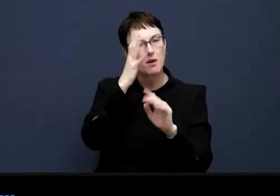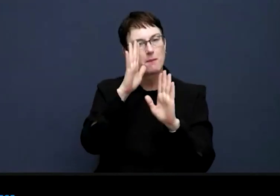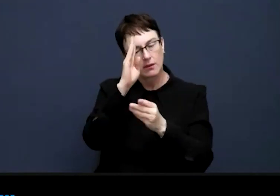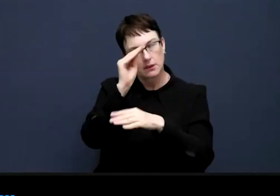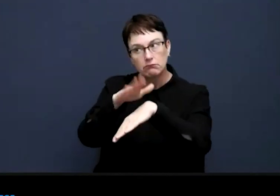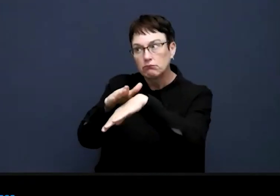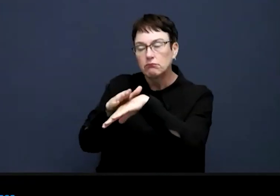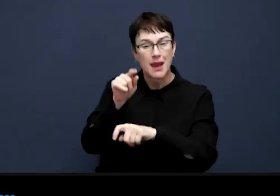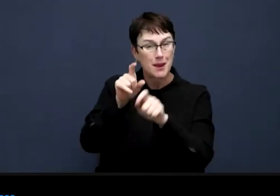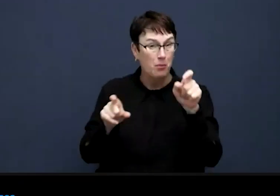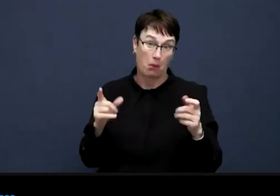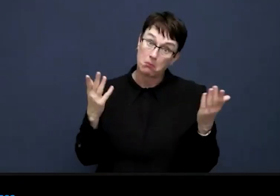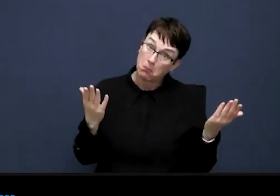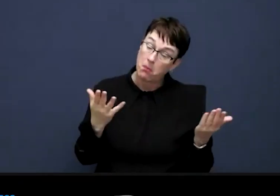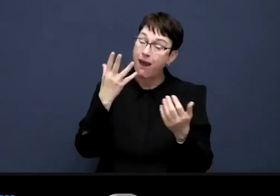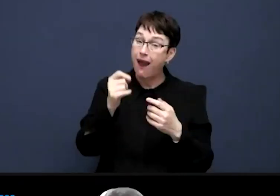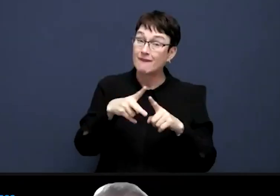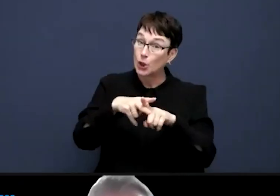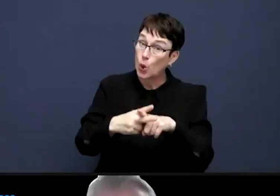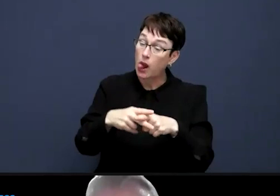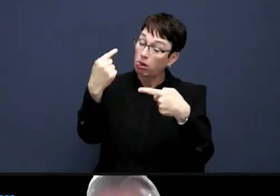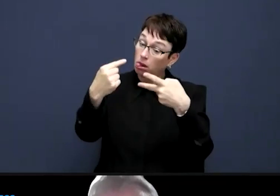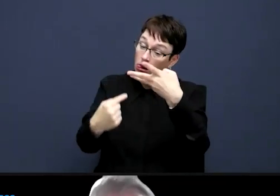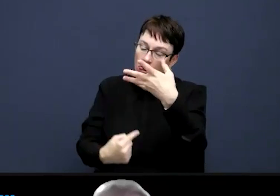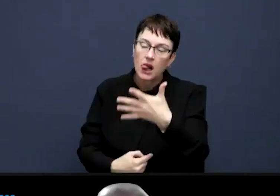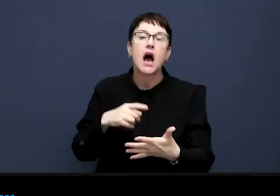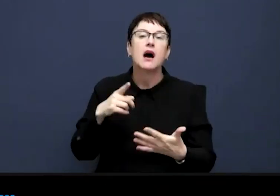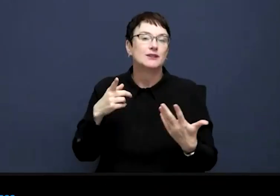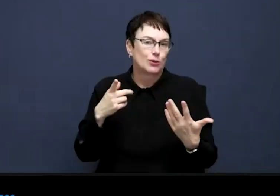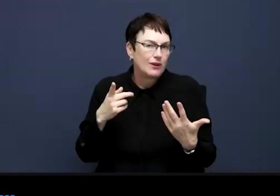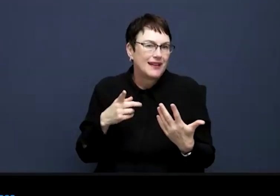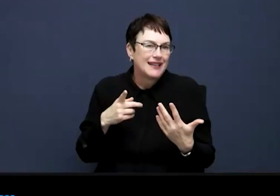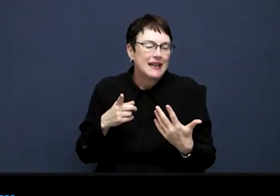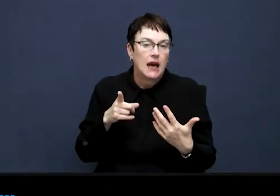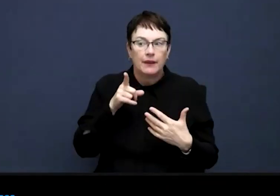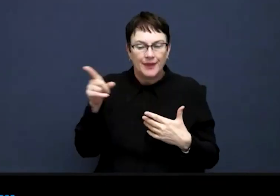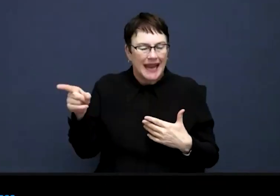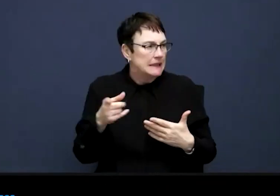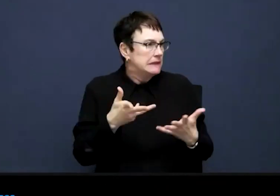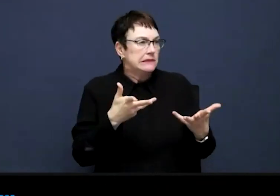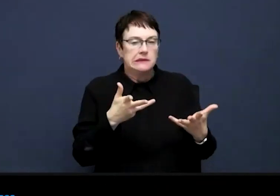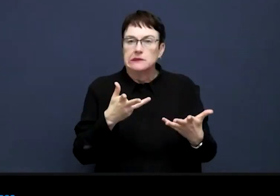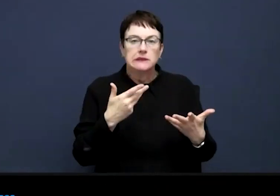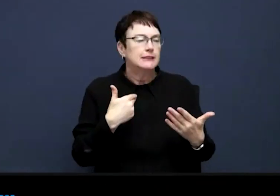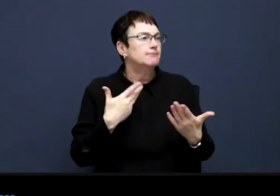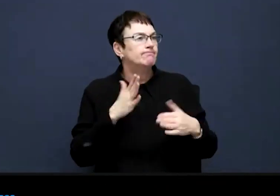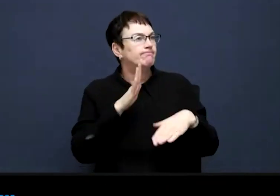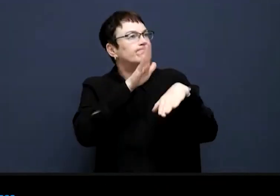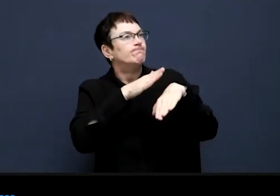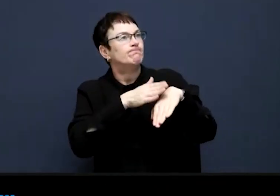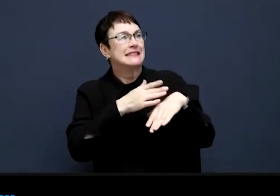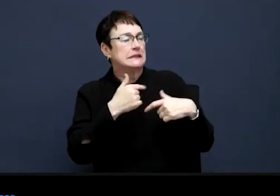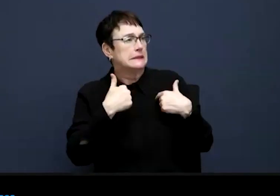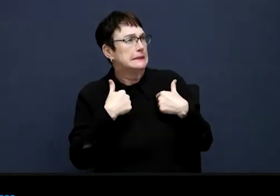then to request specific content if it needs to be, if it is inaccessible to them and they need it to be accessible. I think if